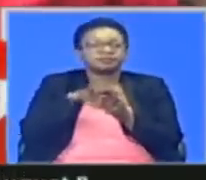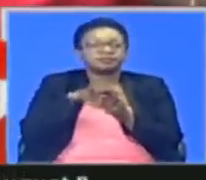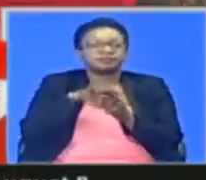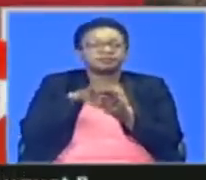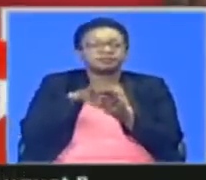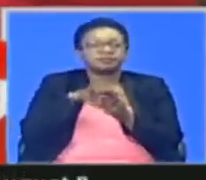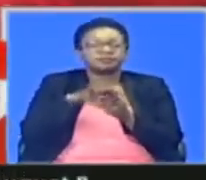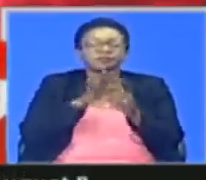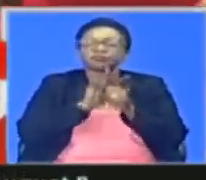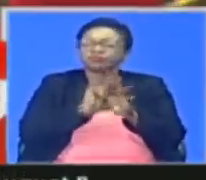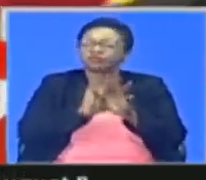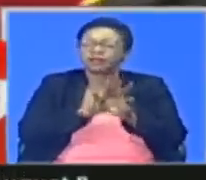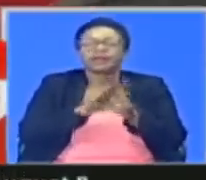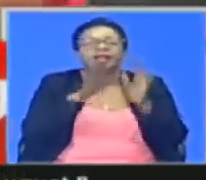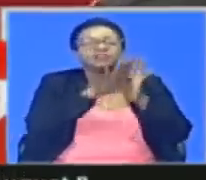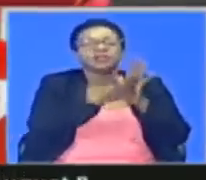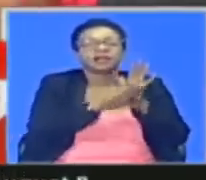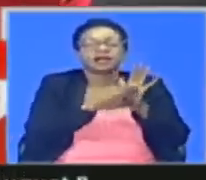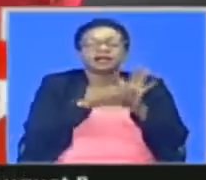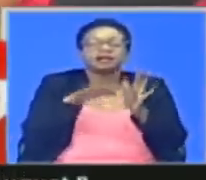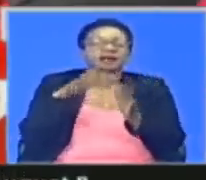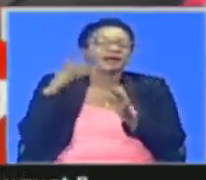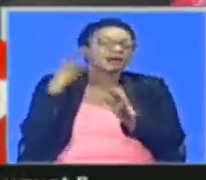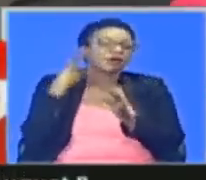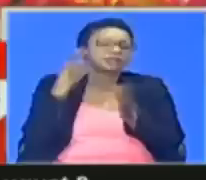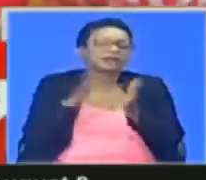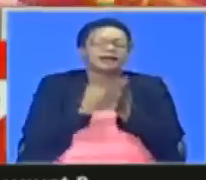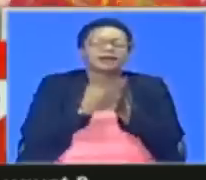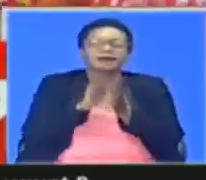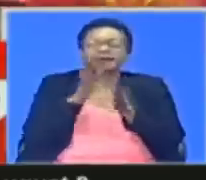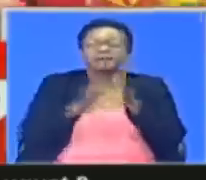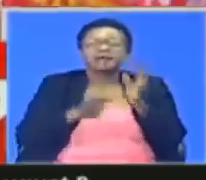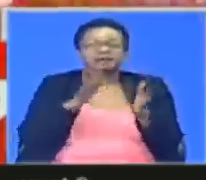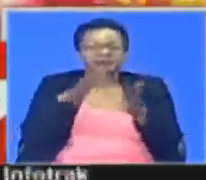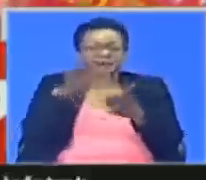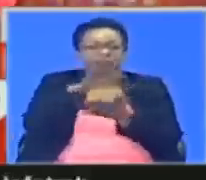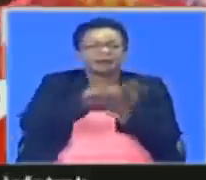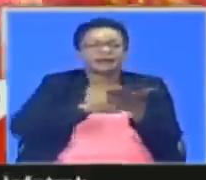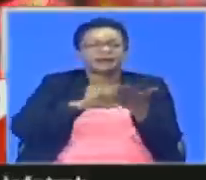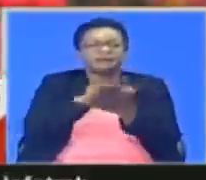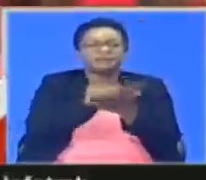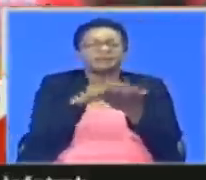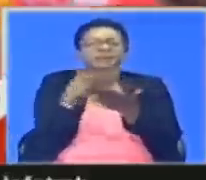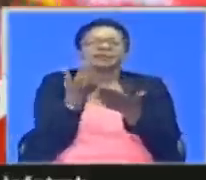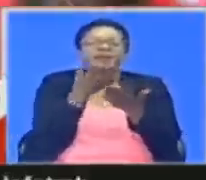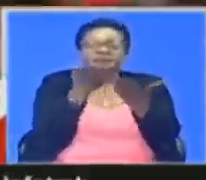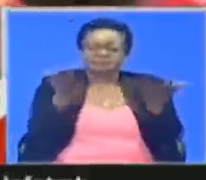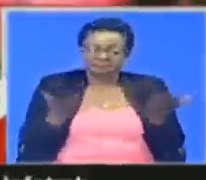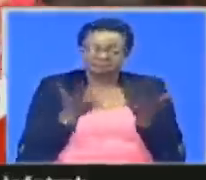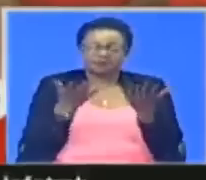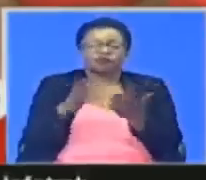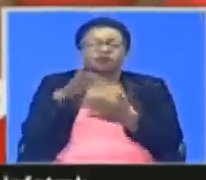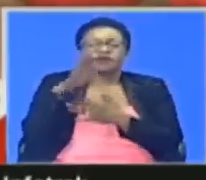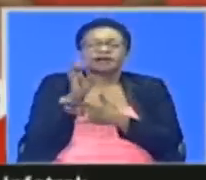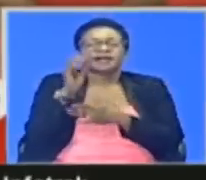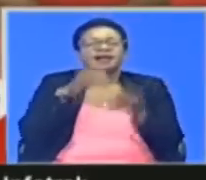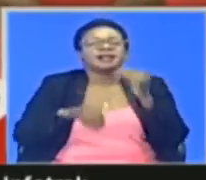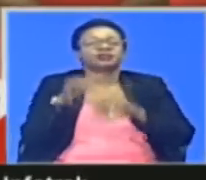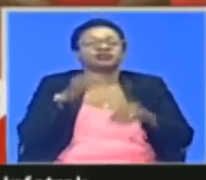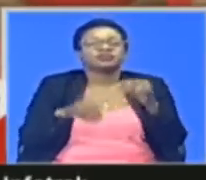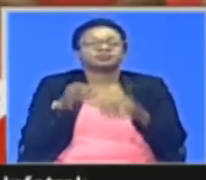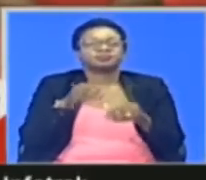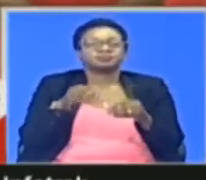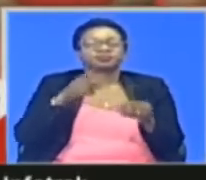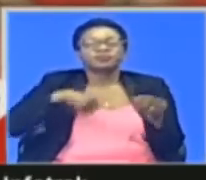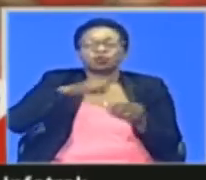Pushing their agenda in Dagoretti and Embakasi areas, the Uruto pair pitched for their re-election bid. Already we have